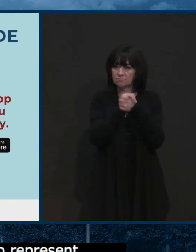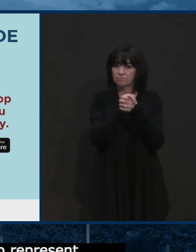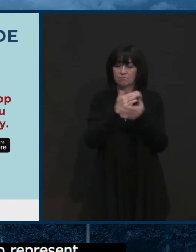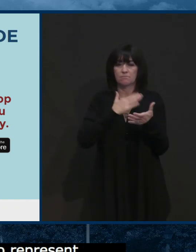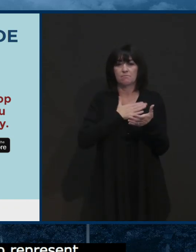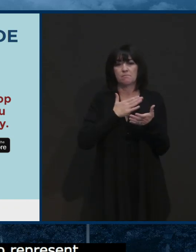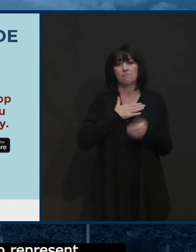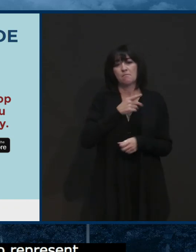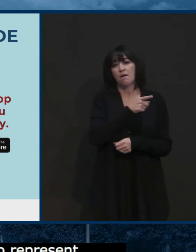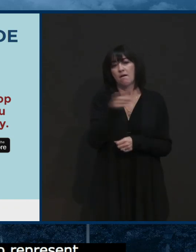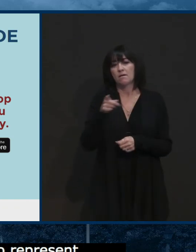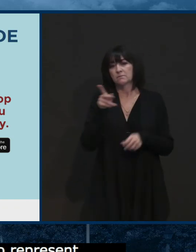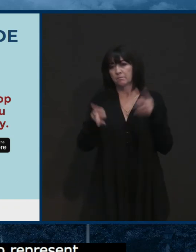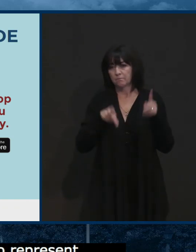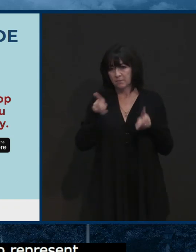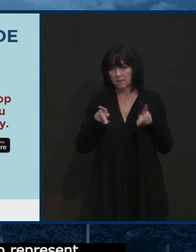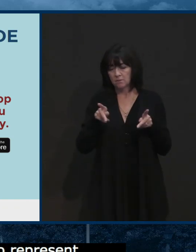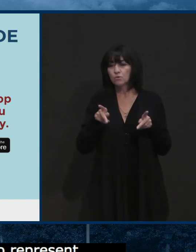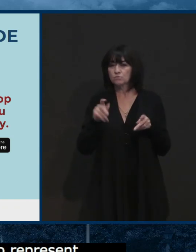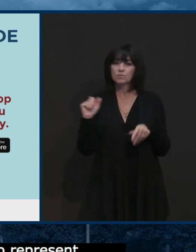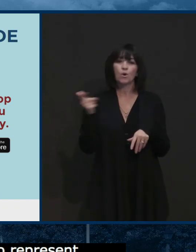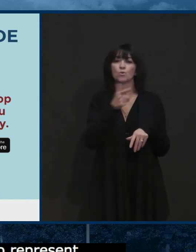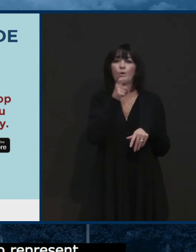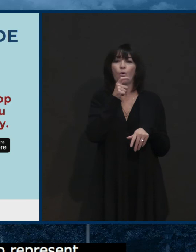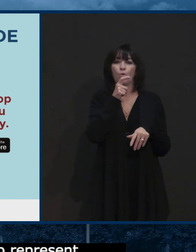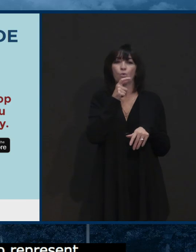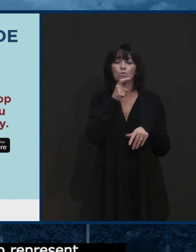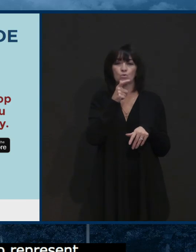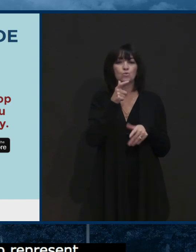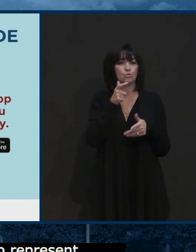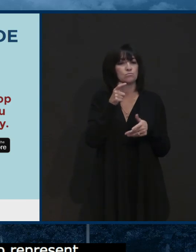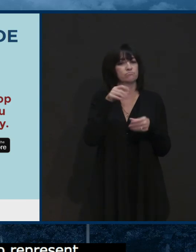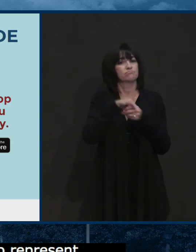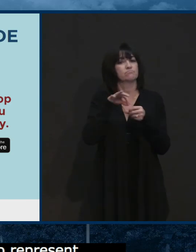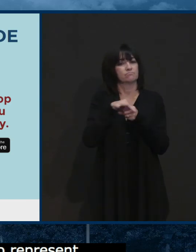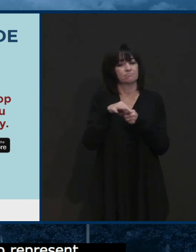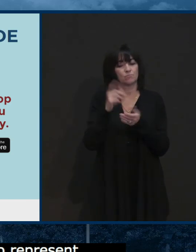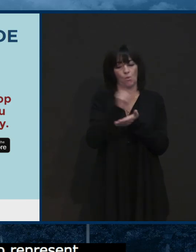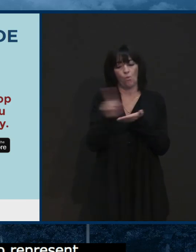the candidates who ran in the election just a week ago.